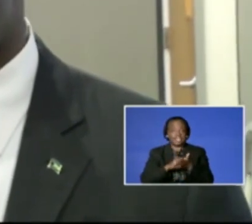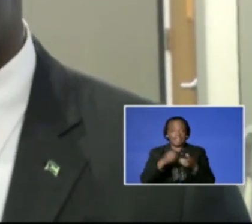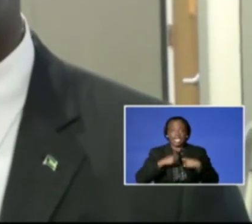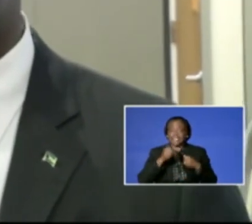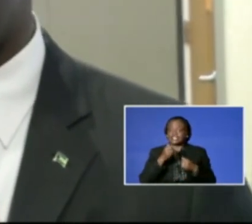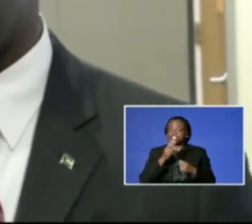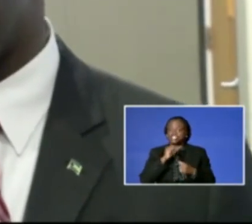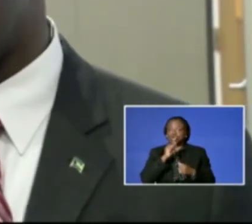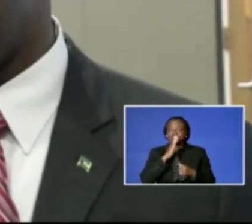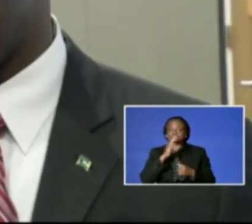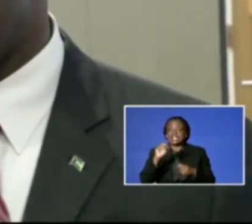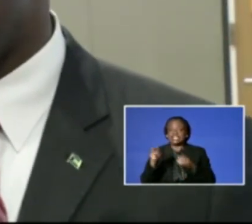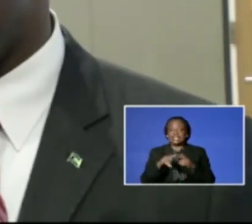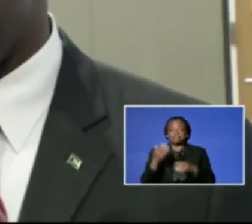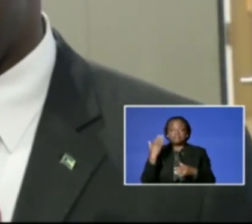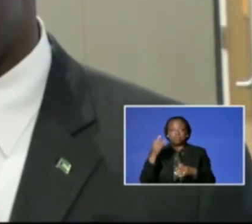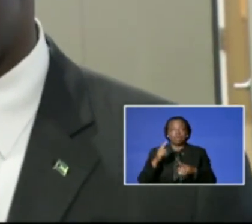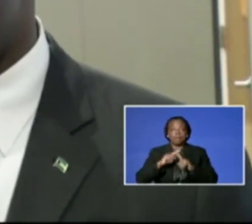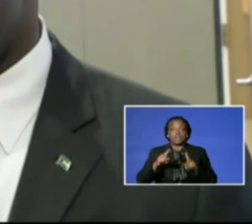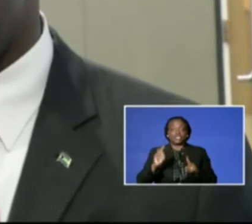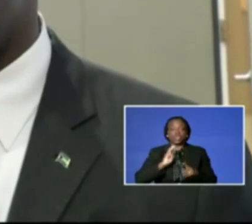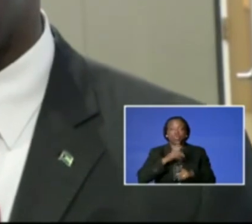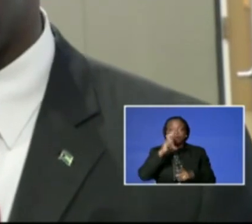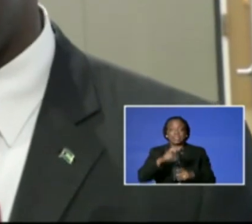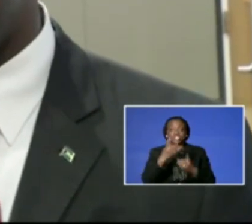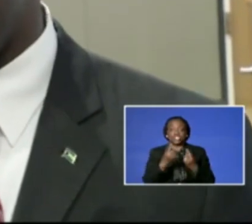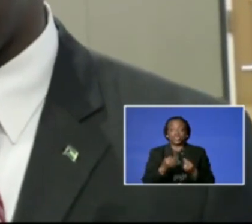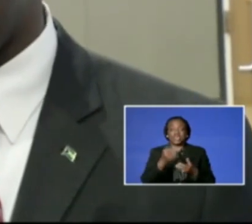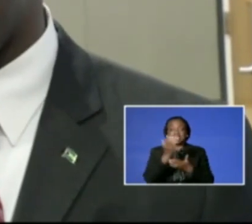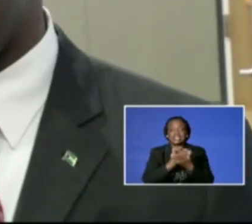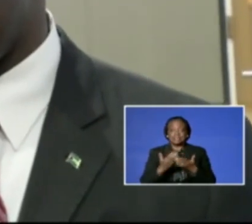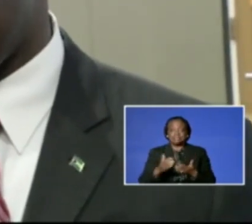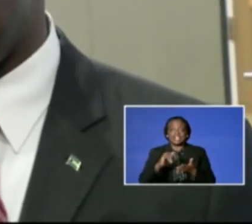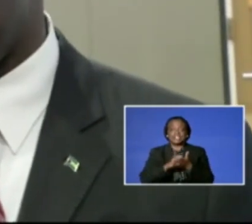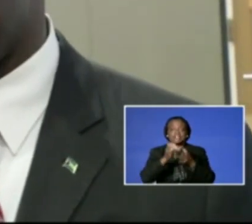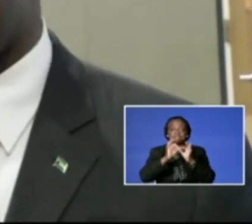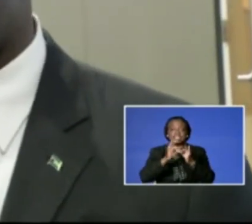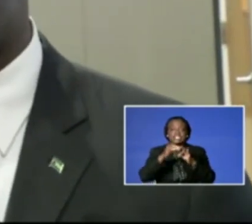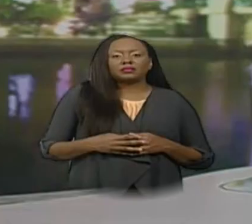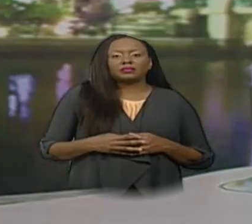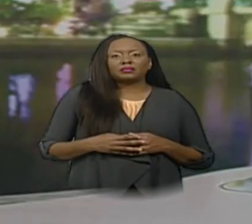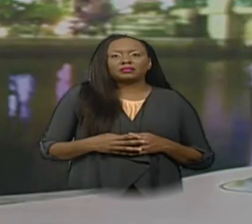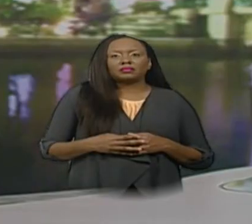before, but we have to produce something that fits into the ethnos of the Bahamas.